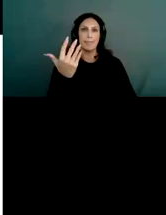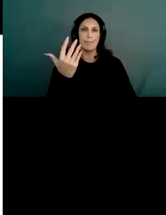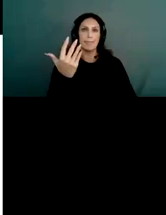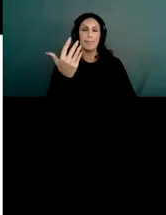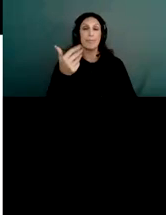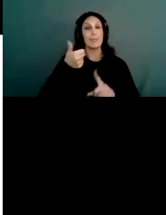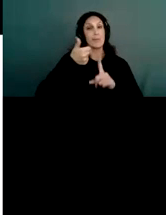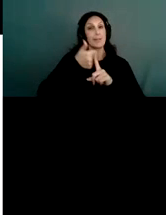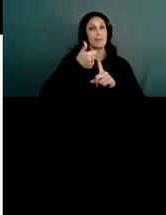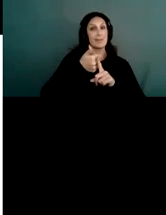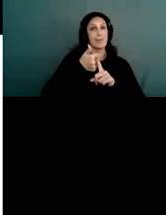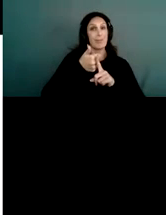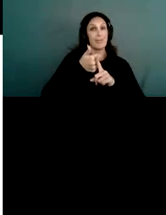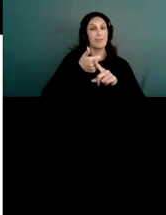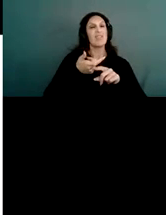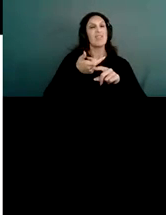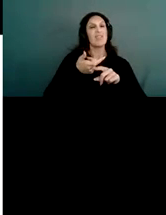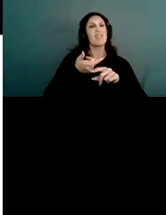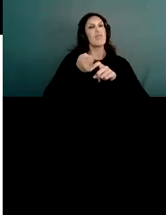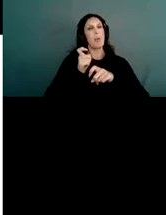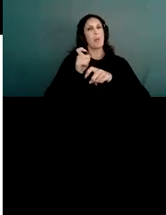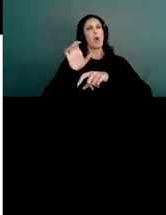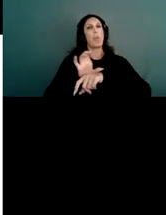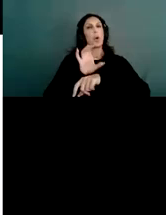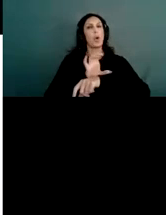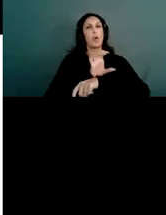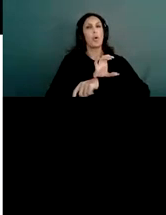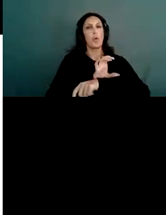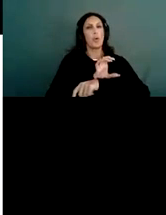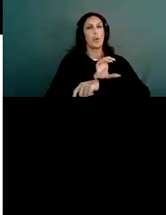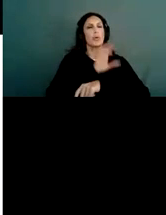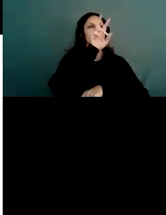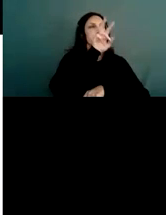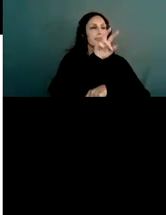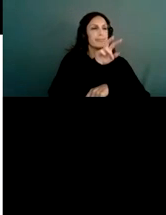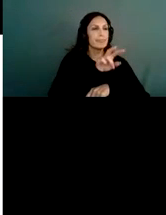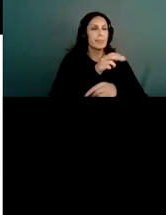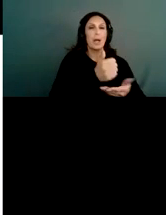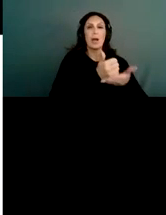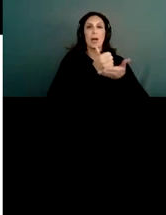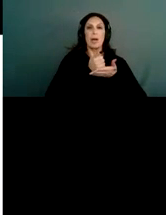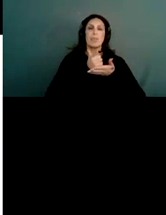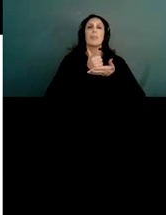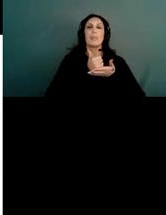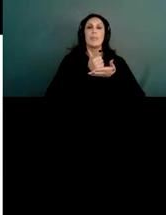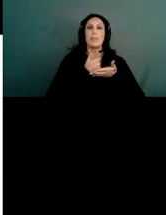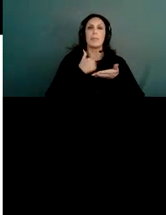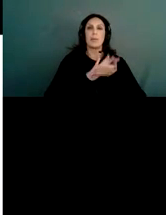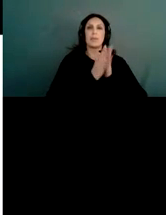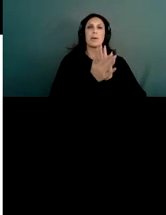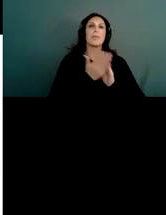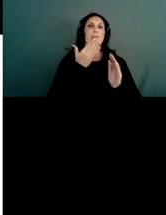computer-based program that has helped millions of students improve their literacy skills. The activities in Core5